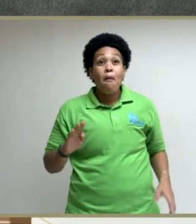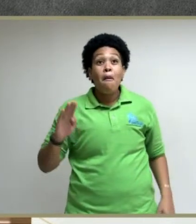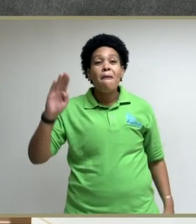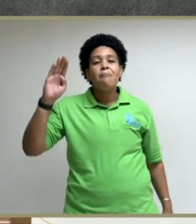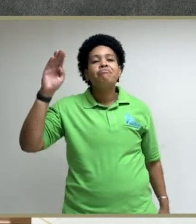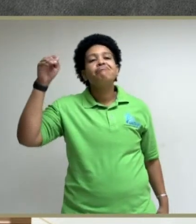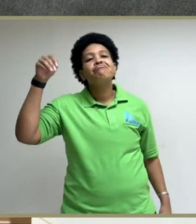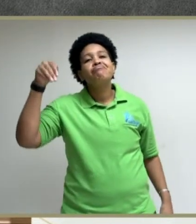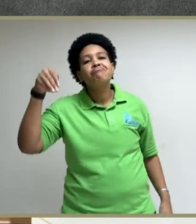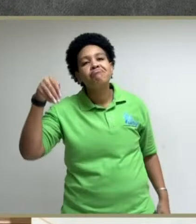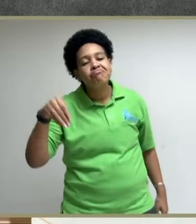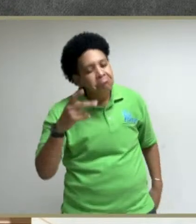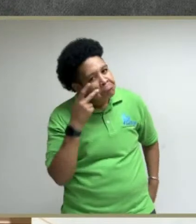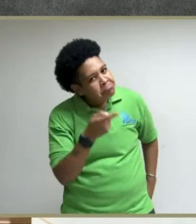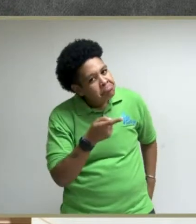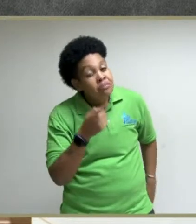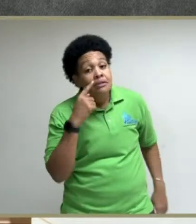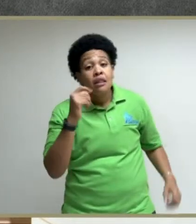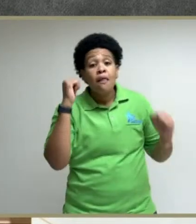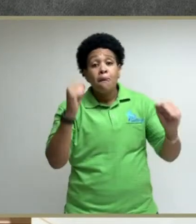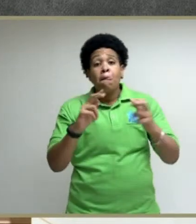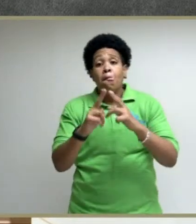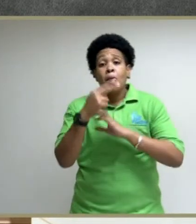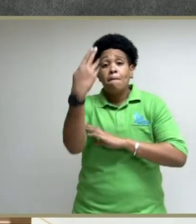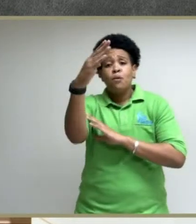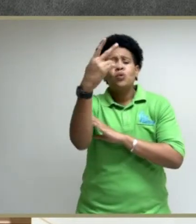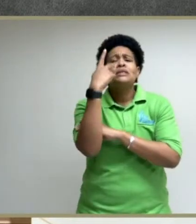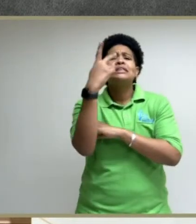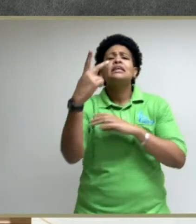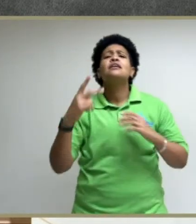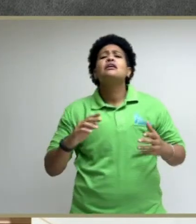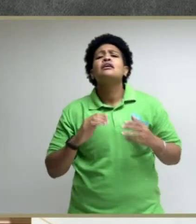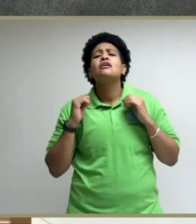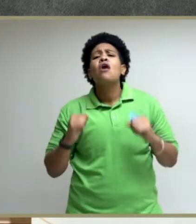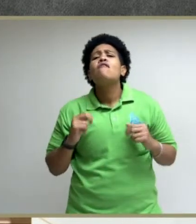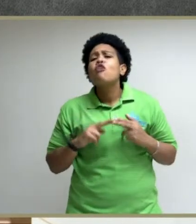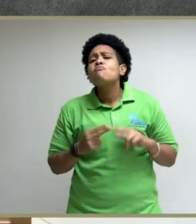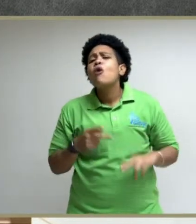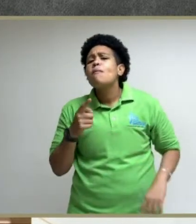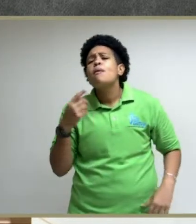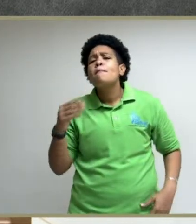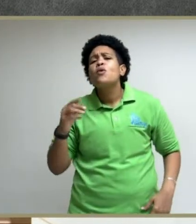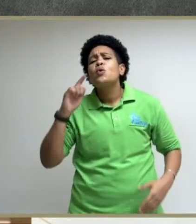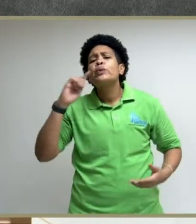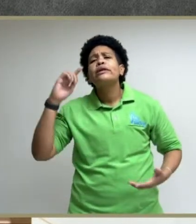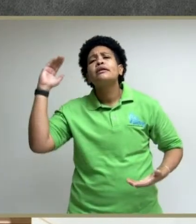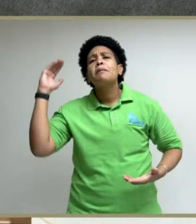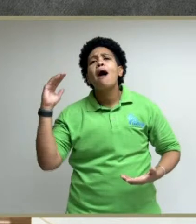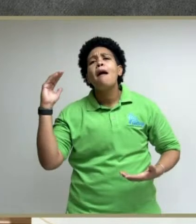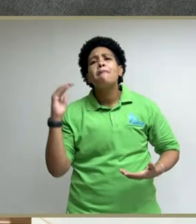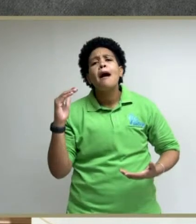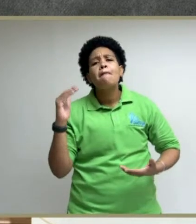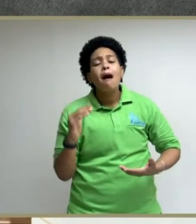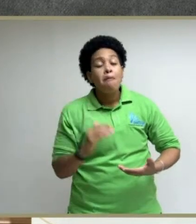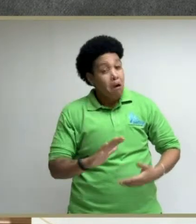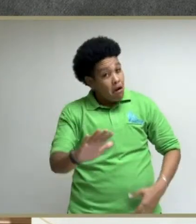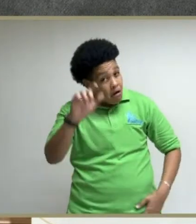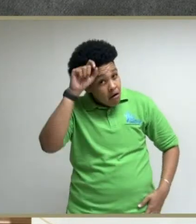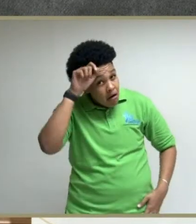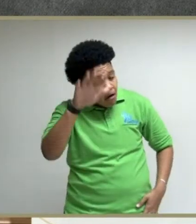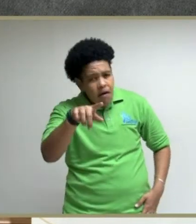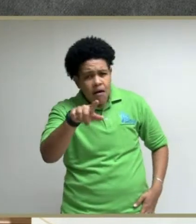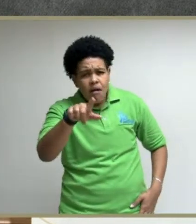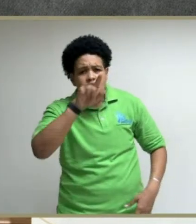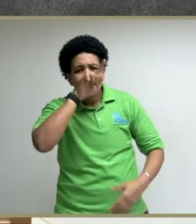at the confirmed cases in blue, we will see that the number of confirmed cases are decreasing, but this, of course, is